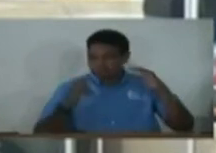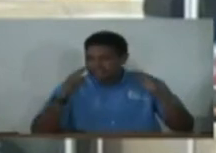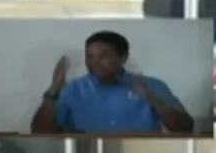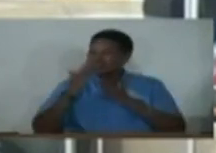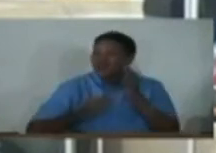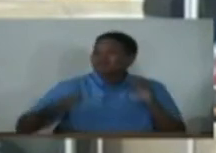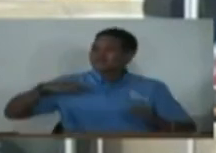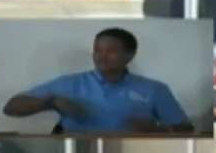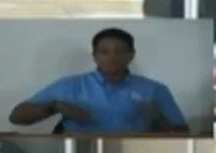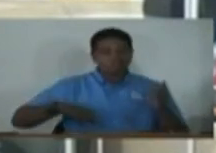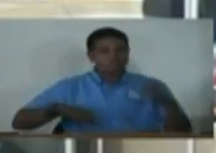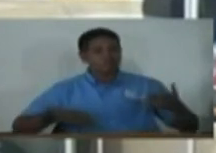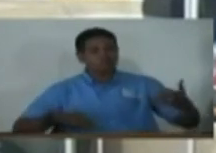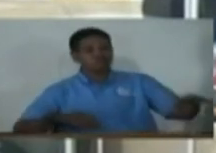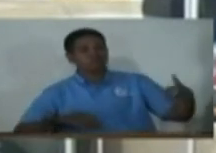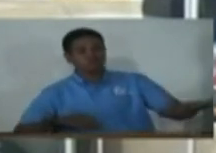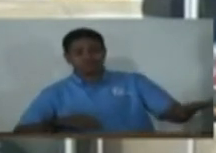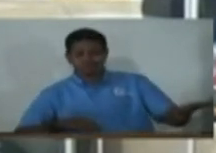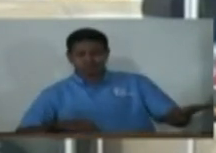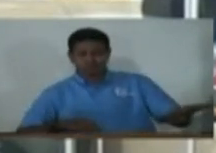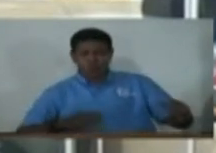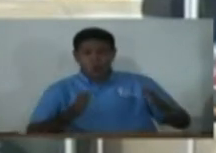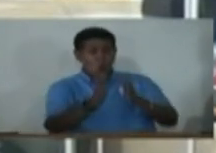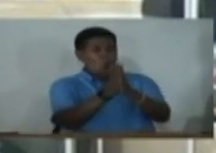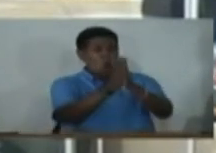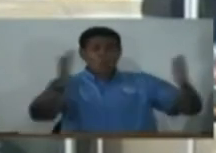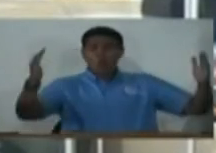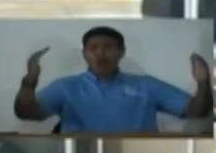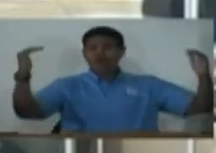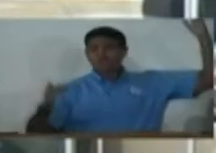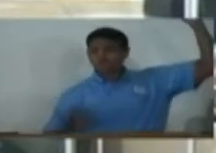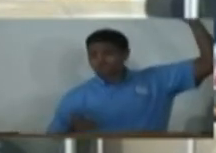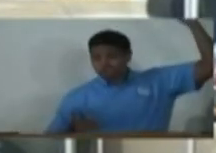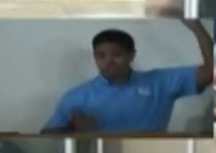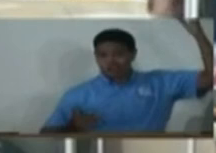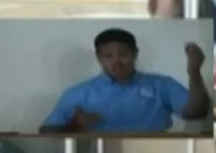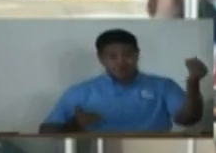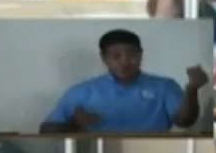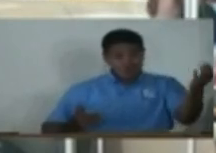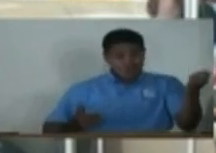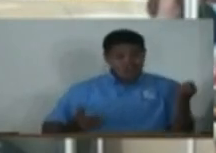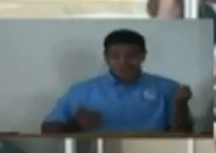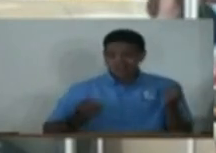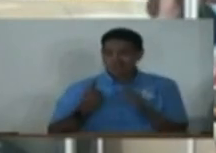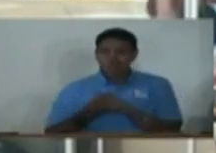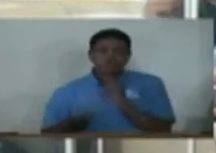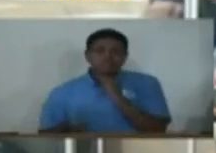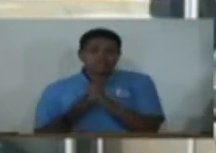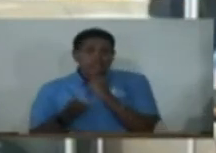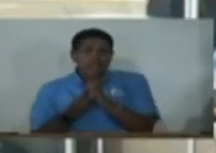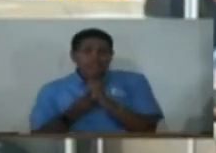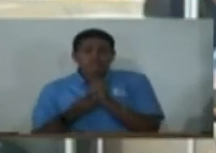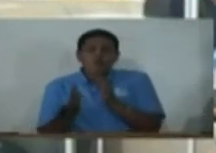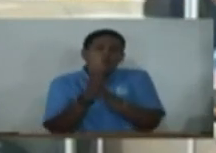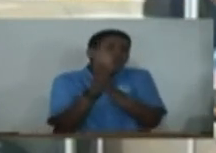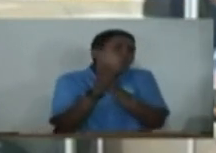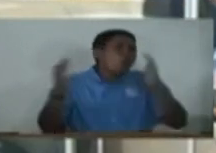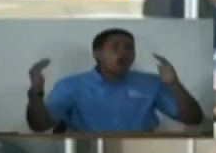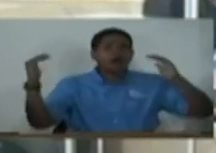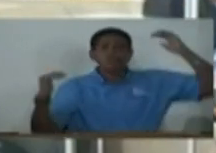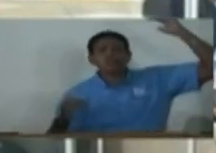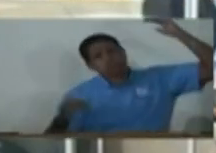with wide disparities in income and savings, wide